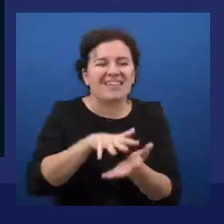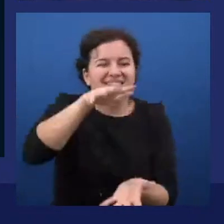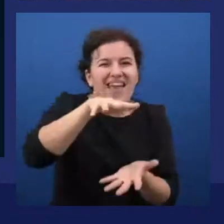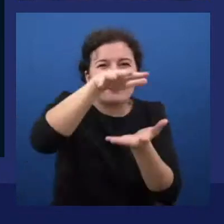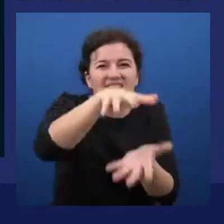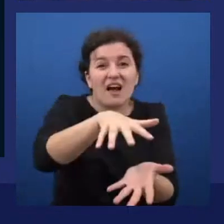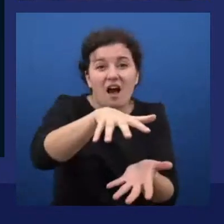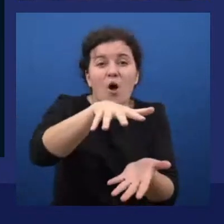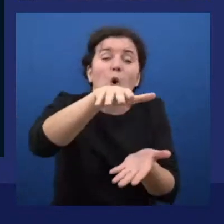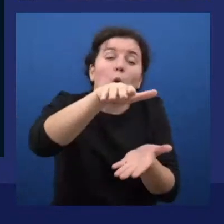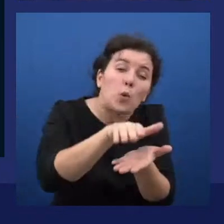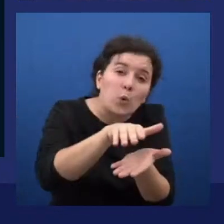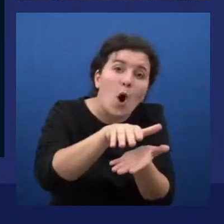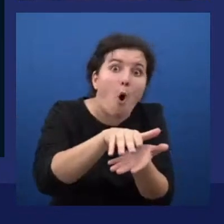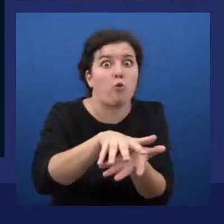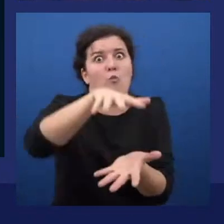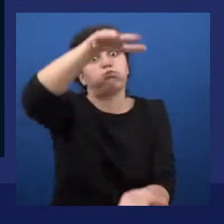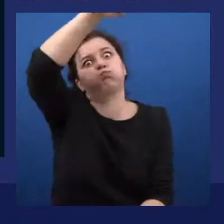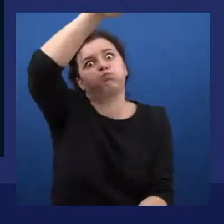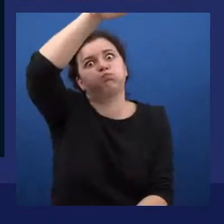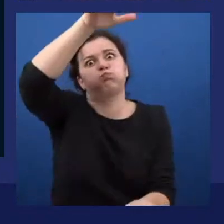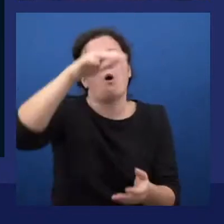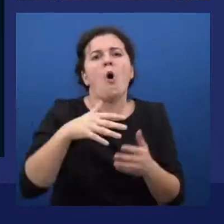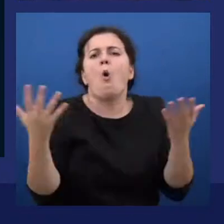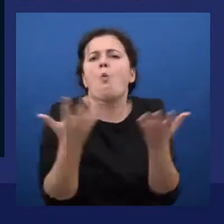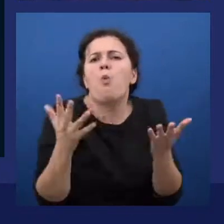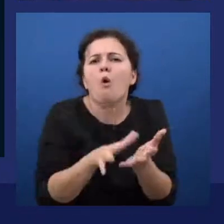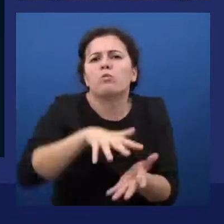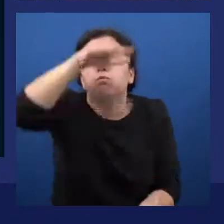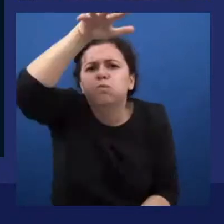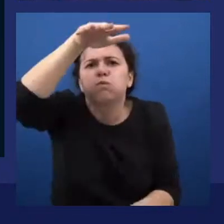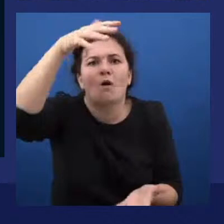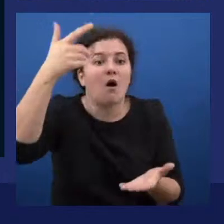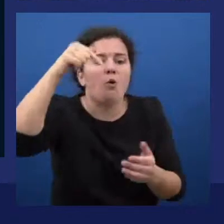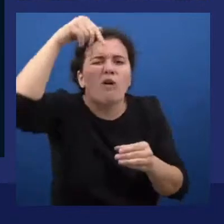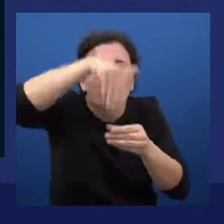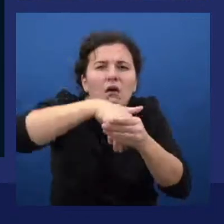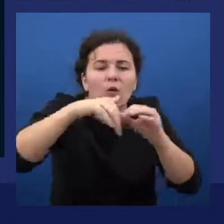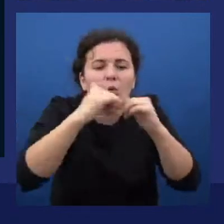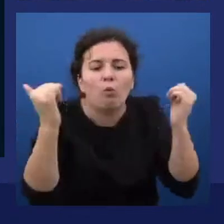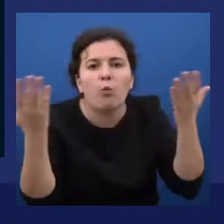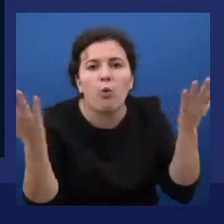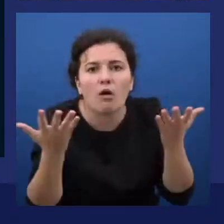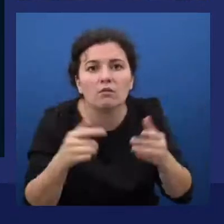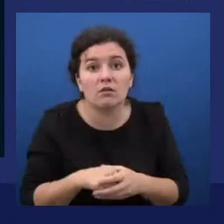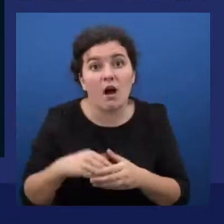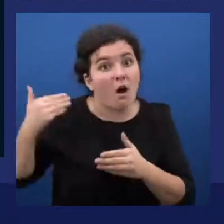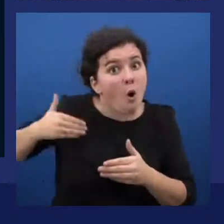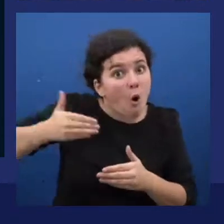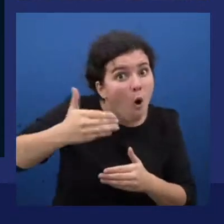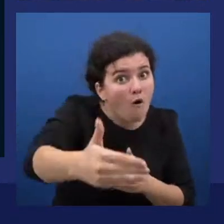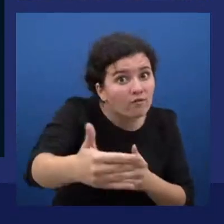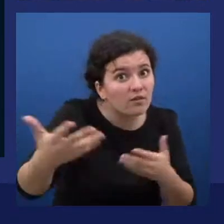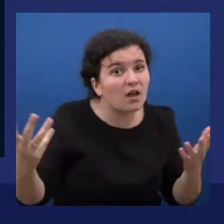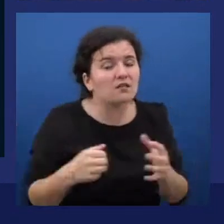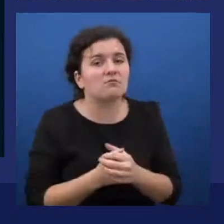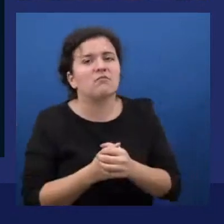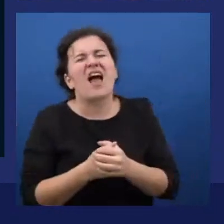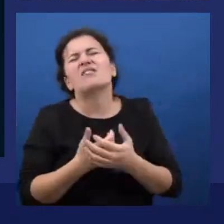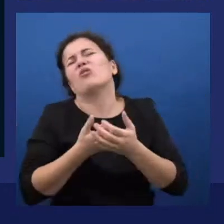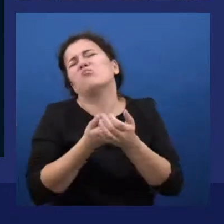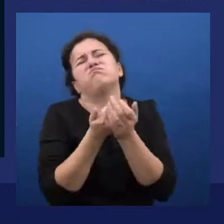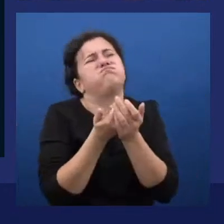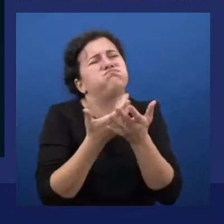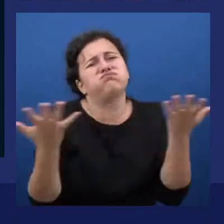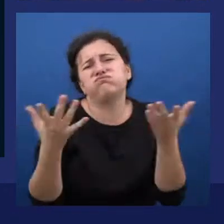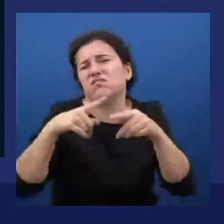data, how often you use it. So it will vary depending on